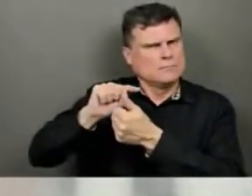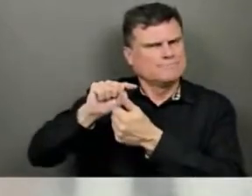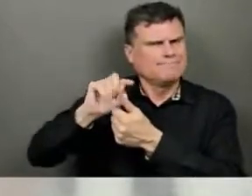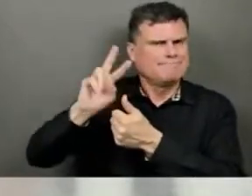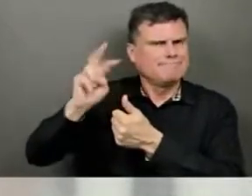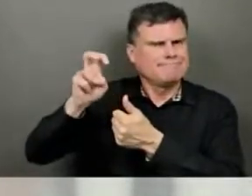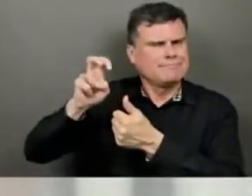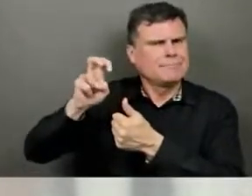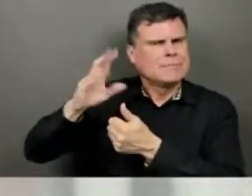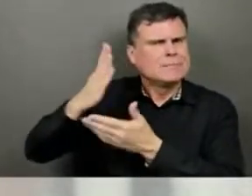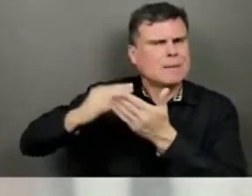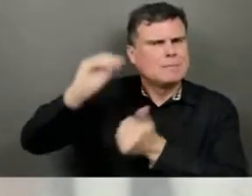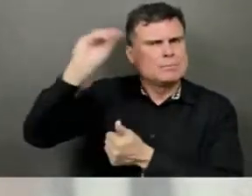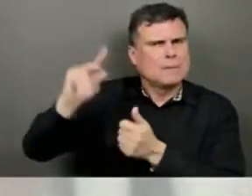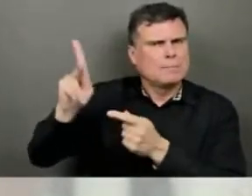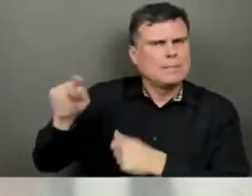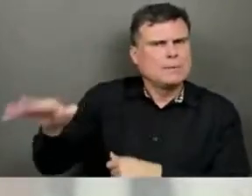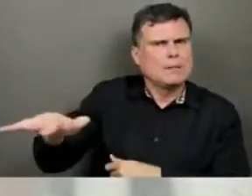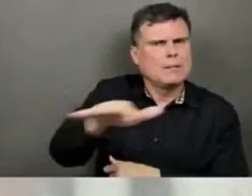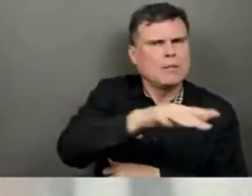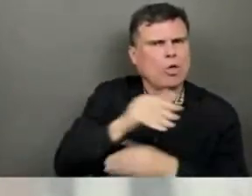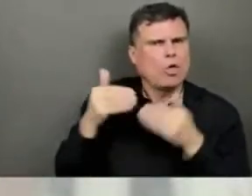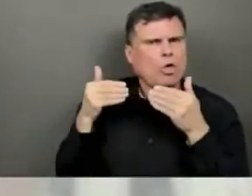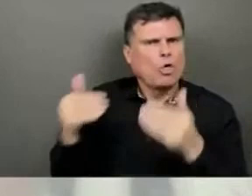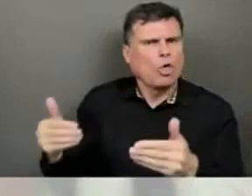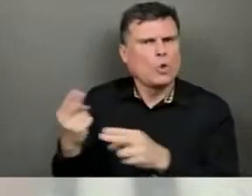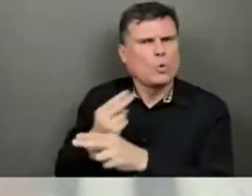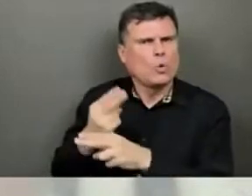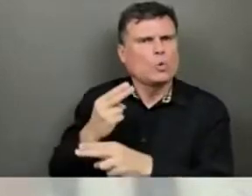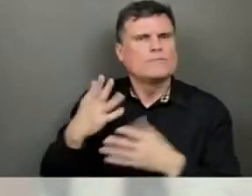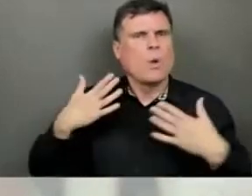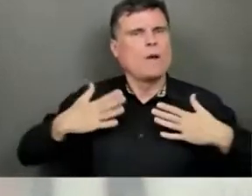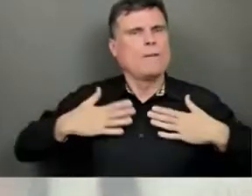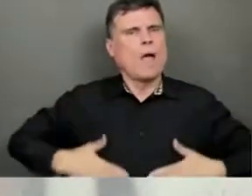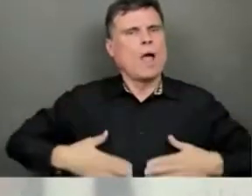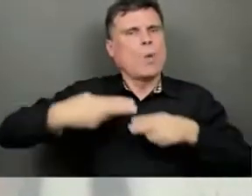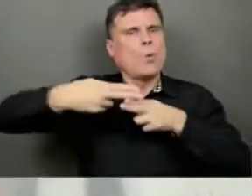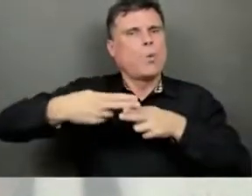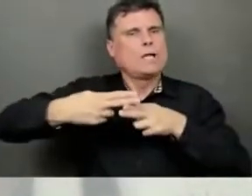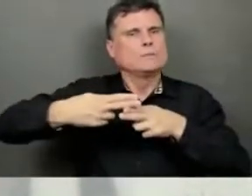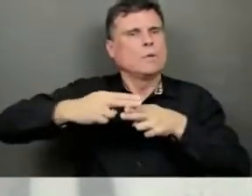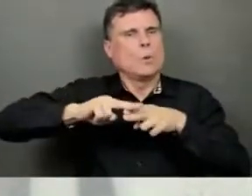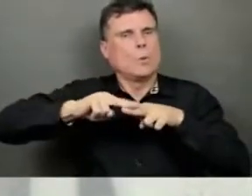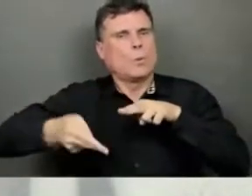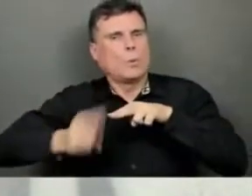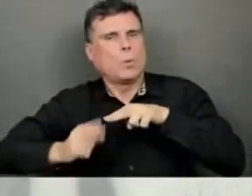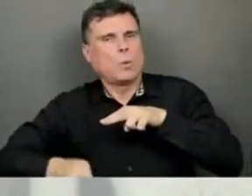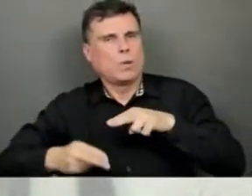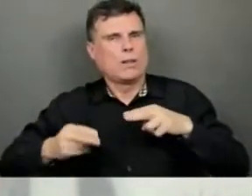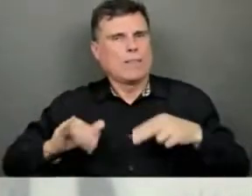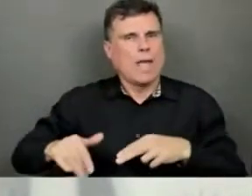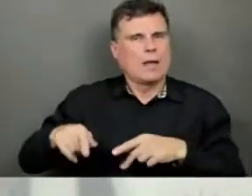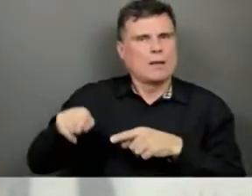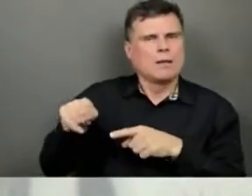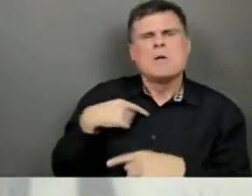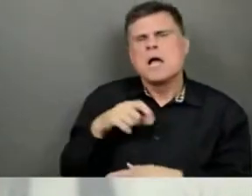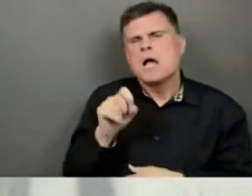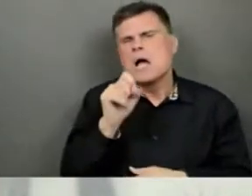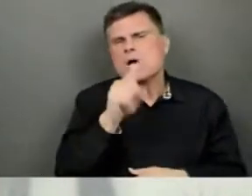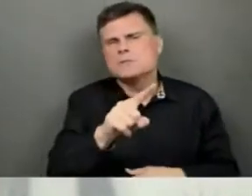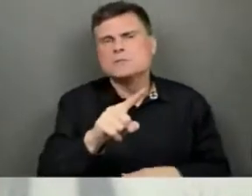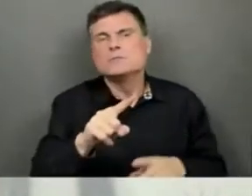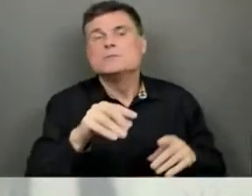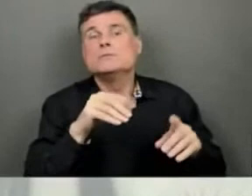this drug also used as a cardiovascular treatment. And my question is in French. Où en est l'enquête